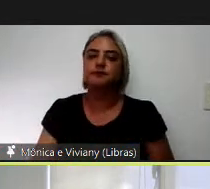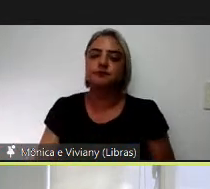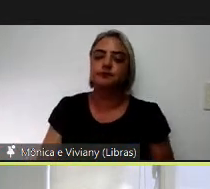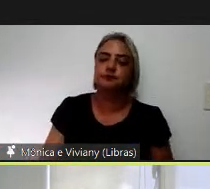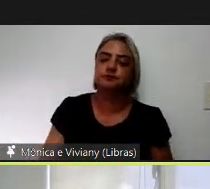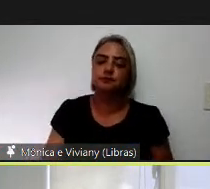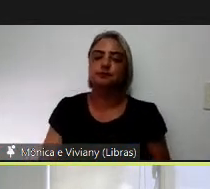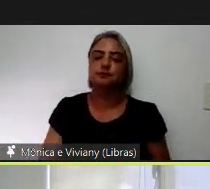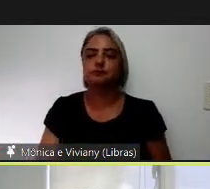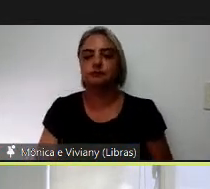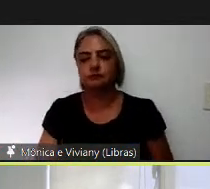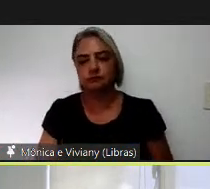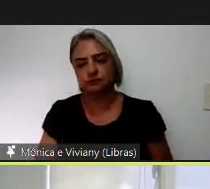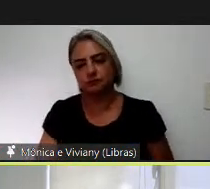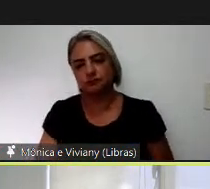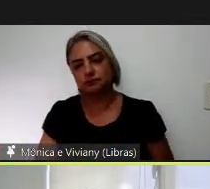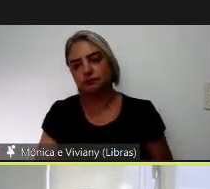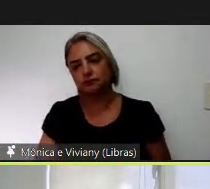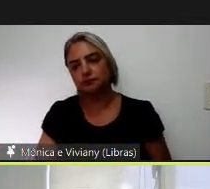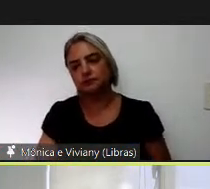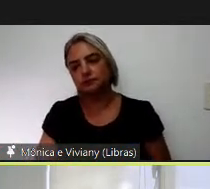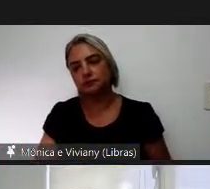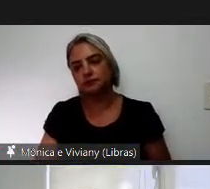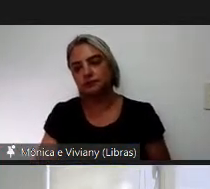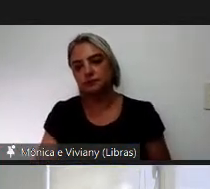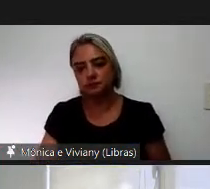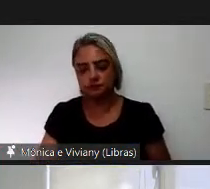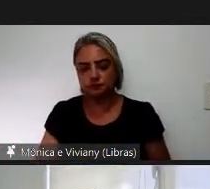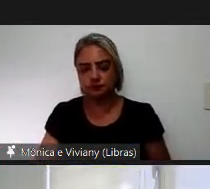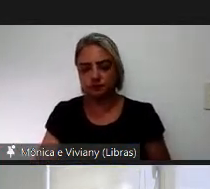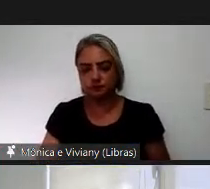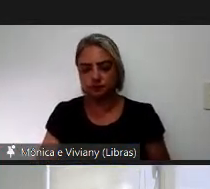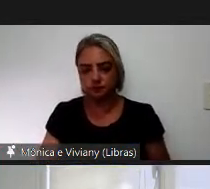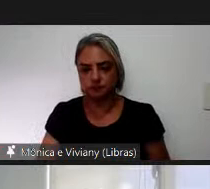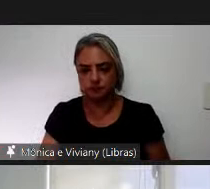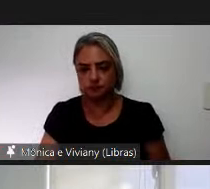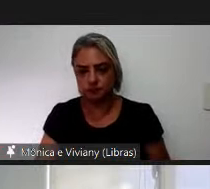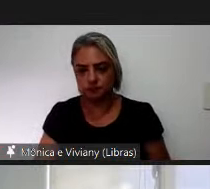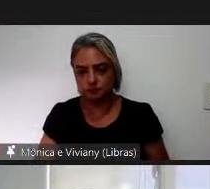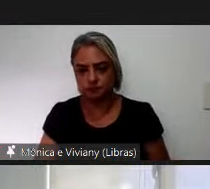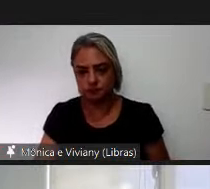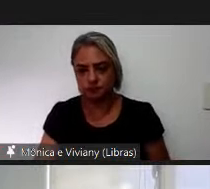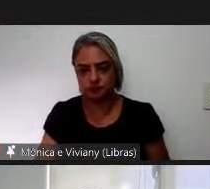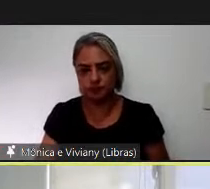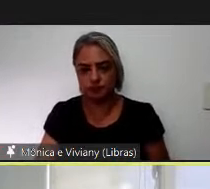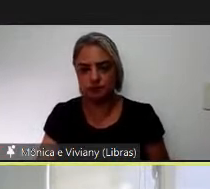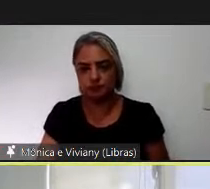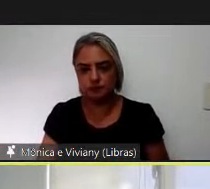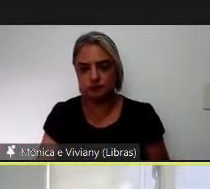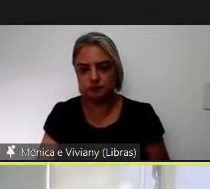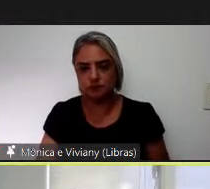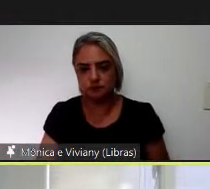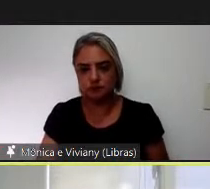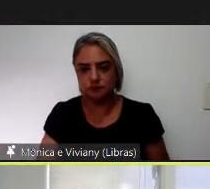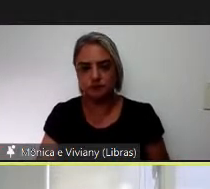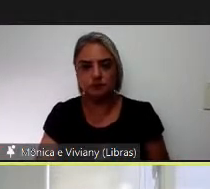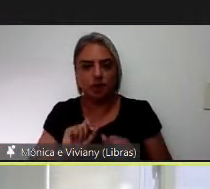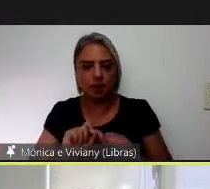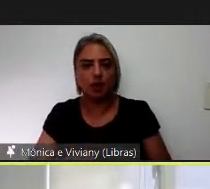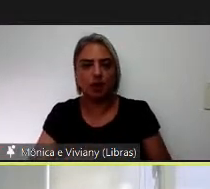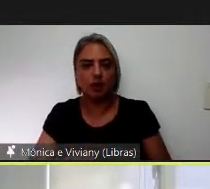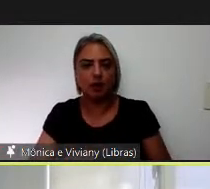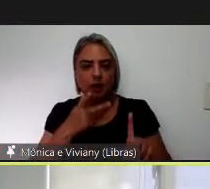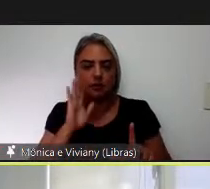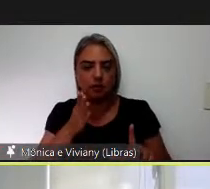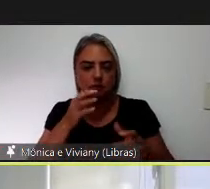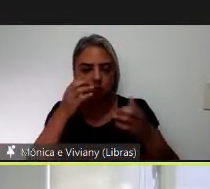the workforce. So you can pass this slide. So you can pass the slide. So the first